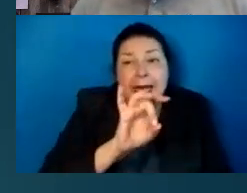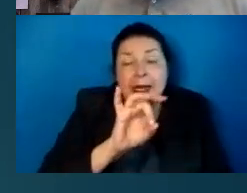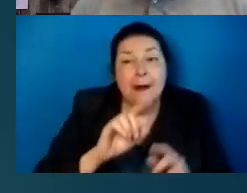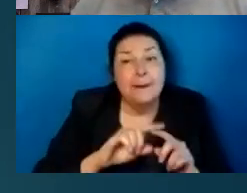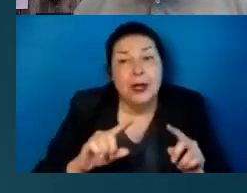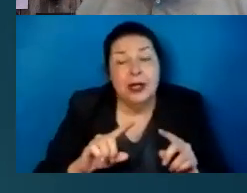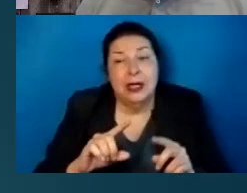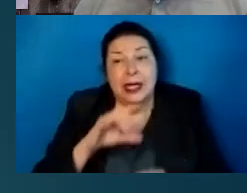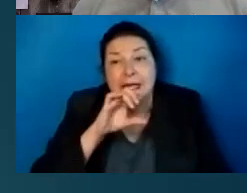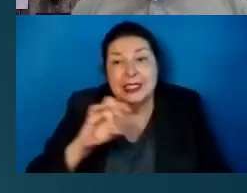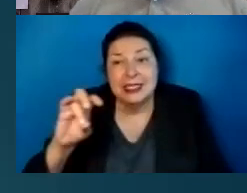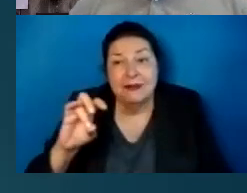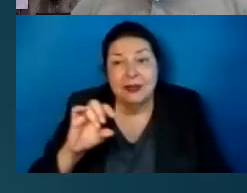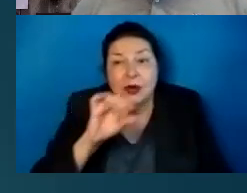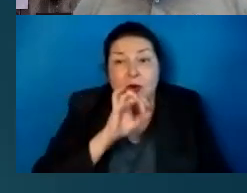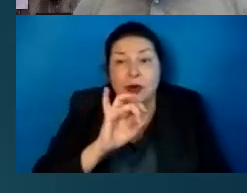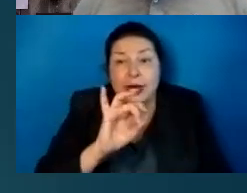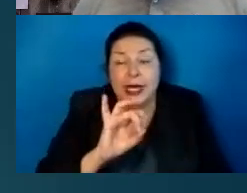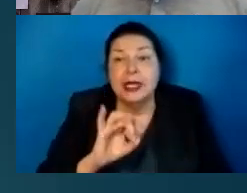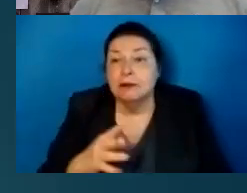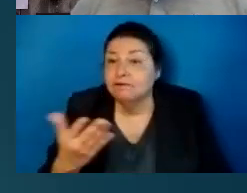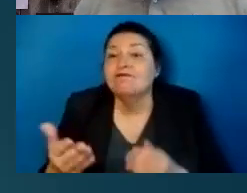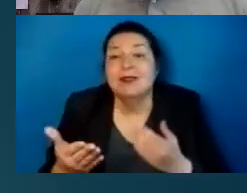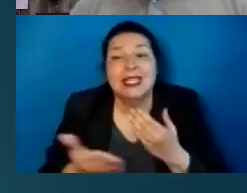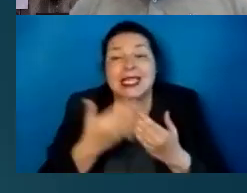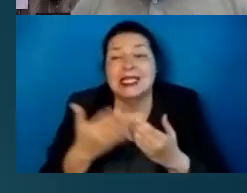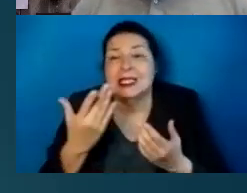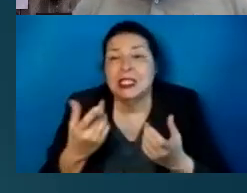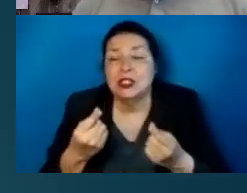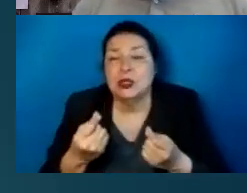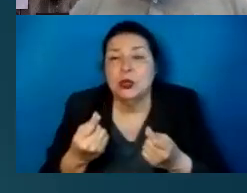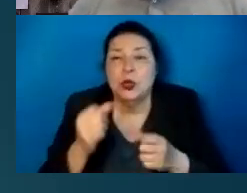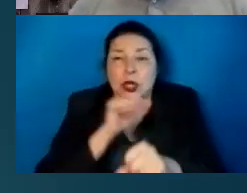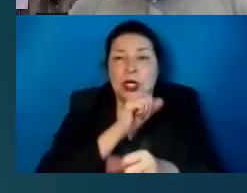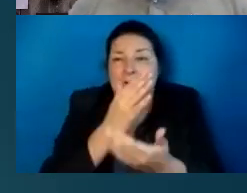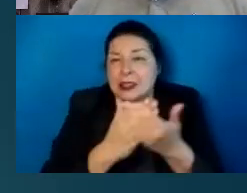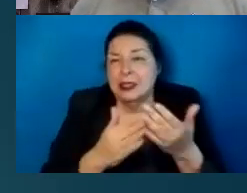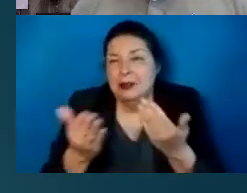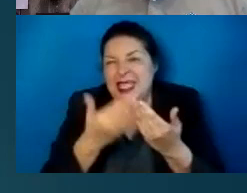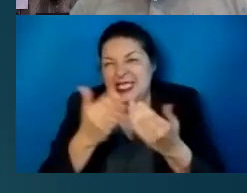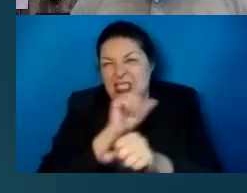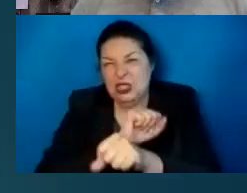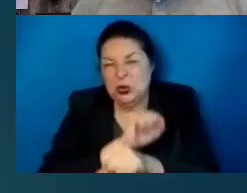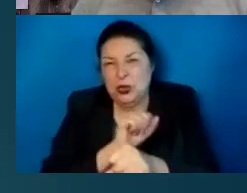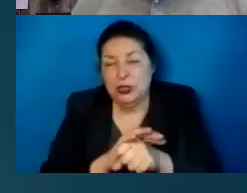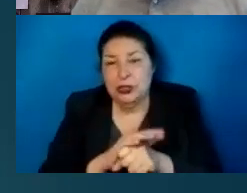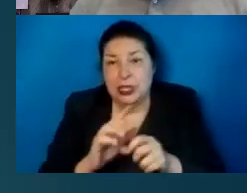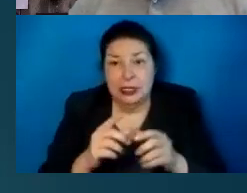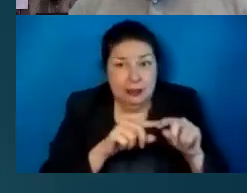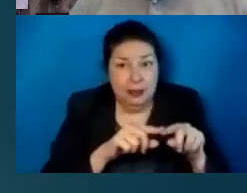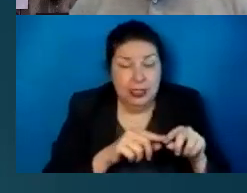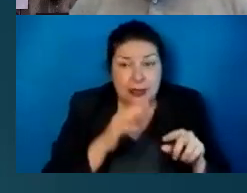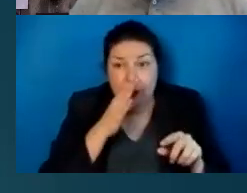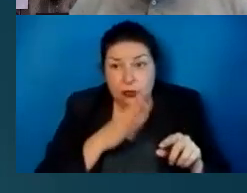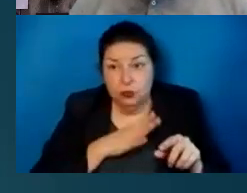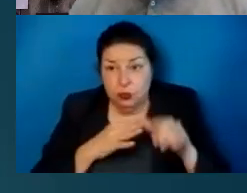some of the minor chores. And as they grew, depending whether male or female, they could take on more and more